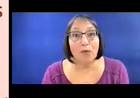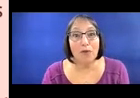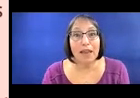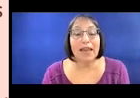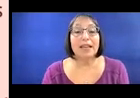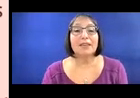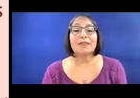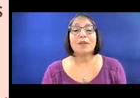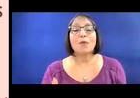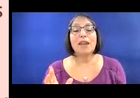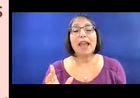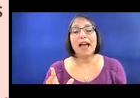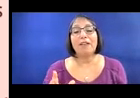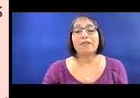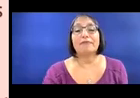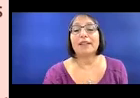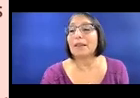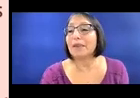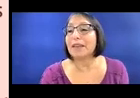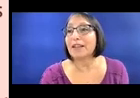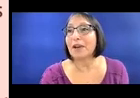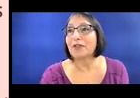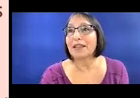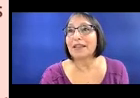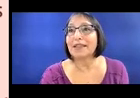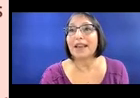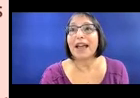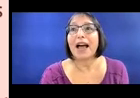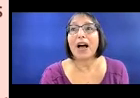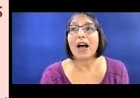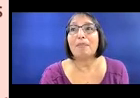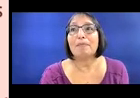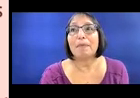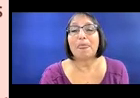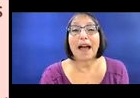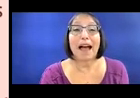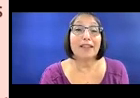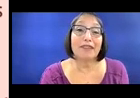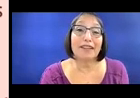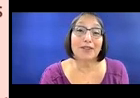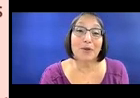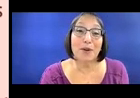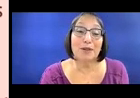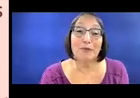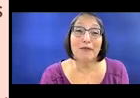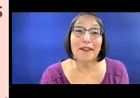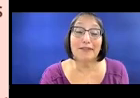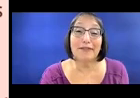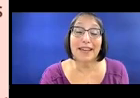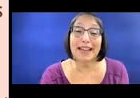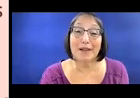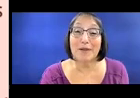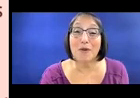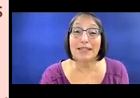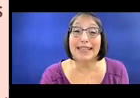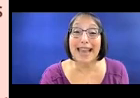cool is we have, and let me continue actually this, I love class recordings, but if we go face-to-face,